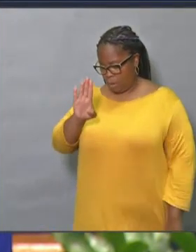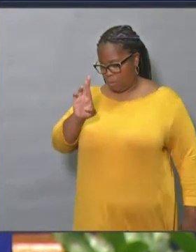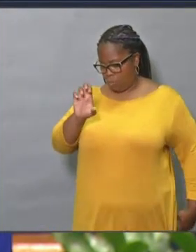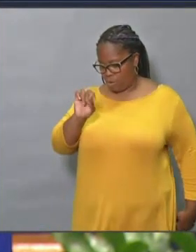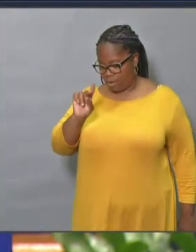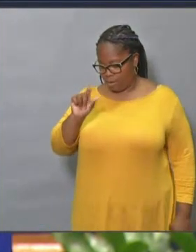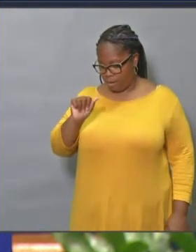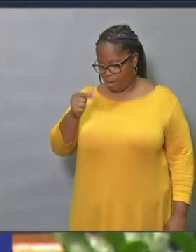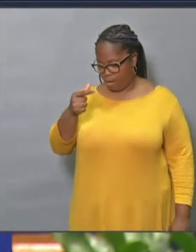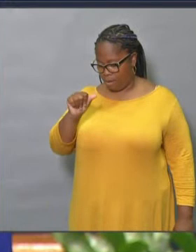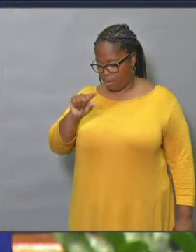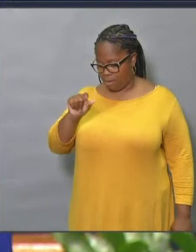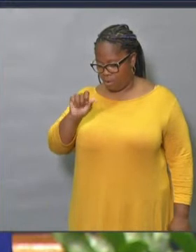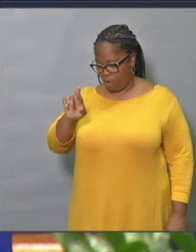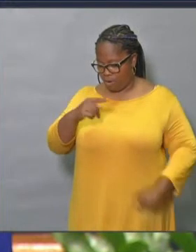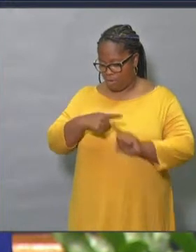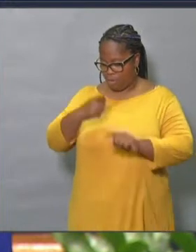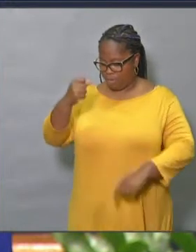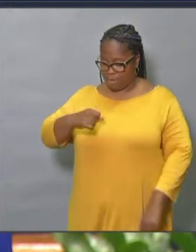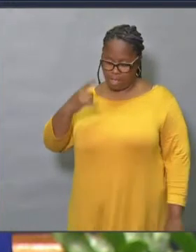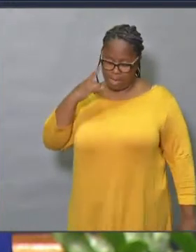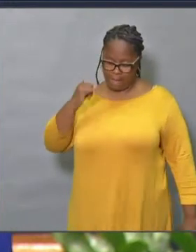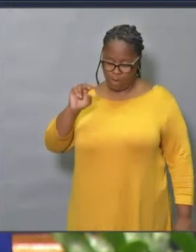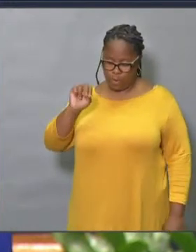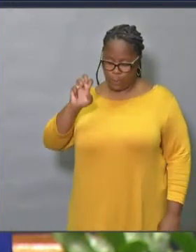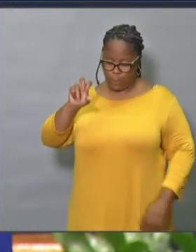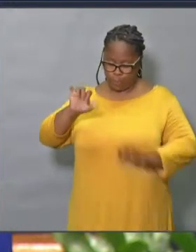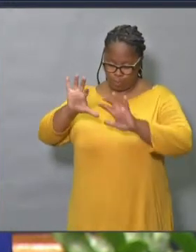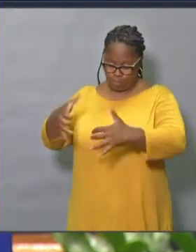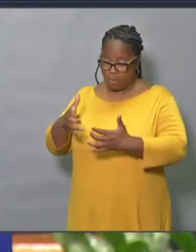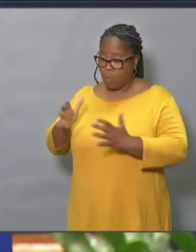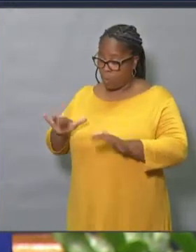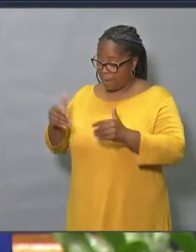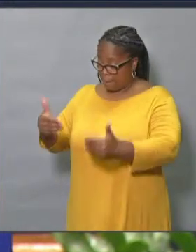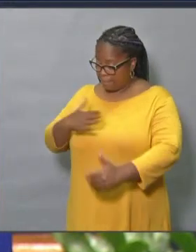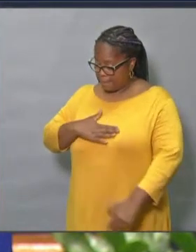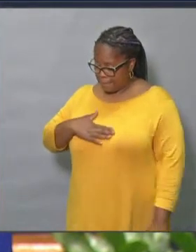Brenda Gazar with Southern California News Group. Please go ahead.